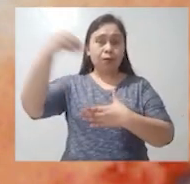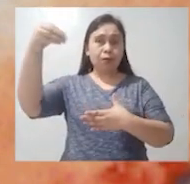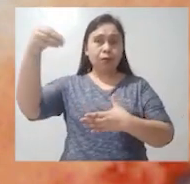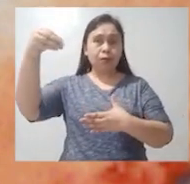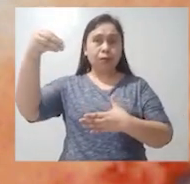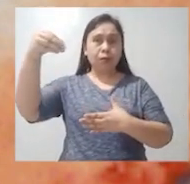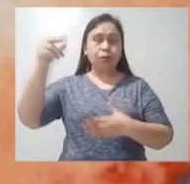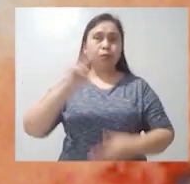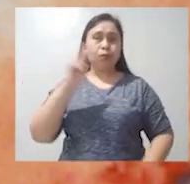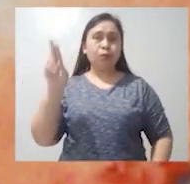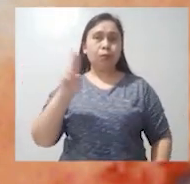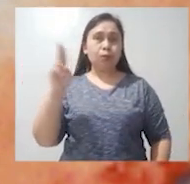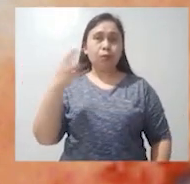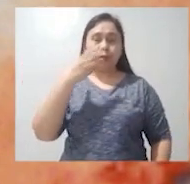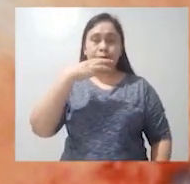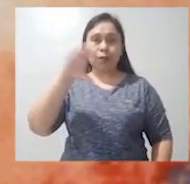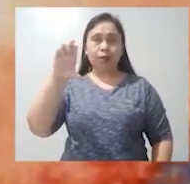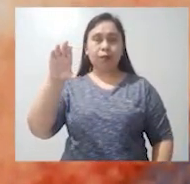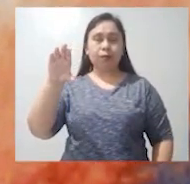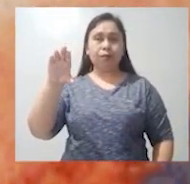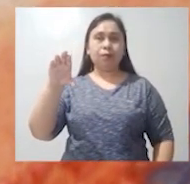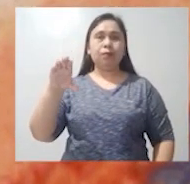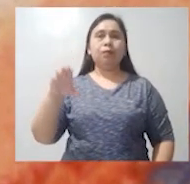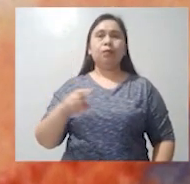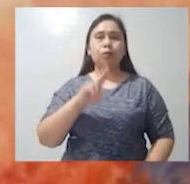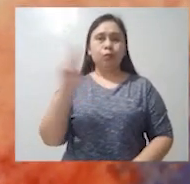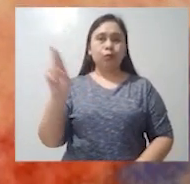heat to do work.